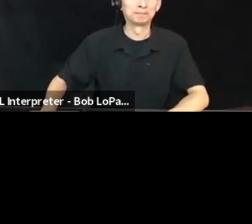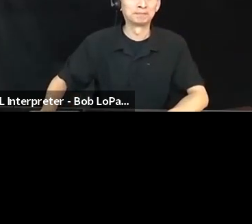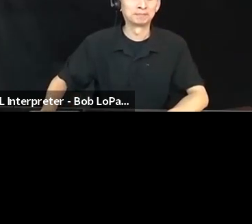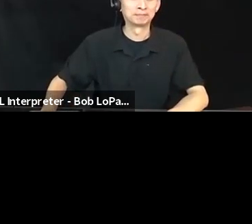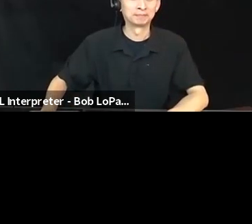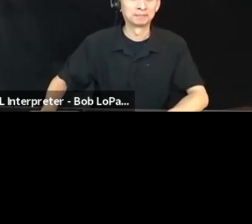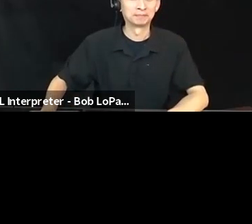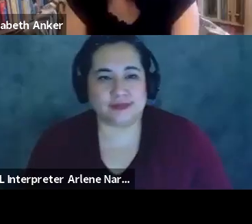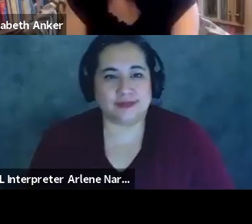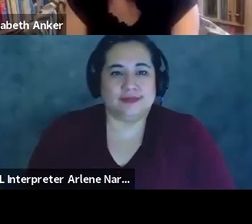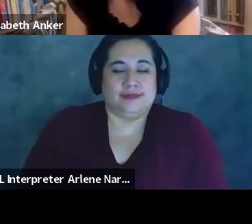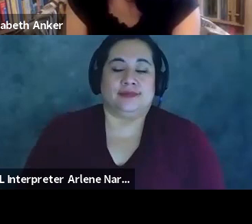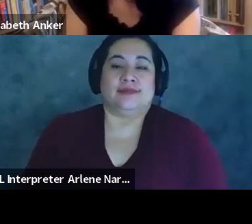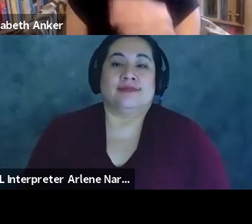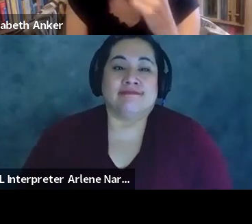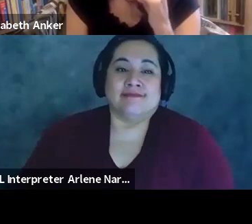I'm going to,